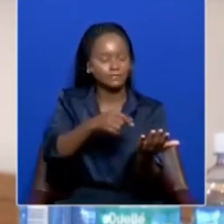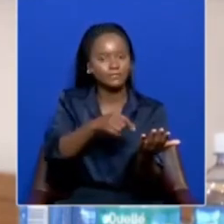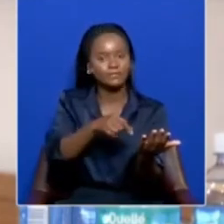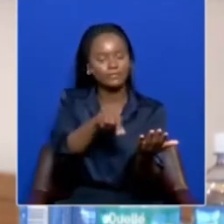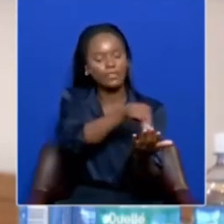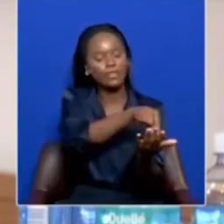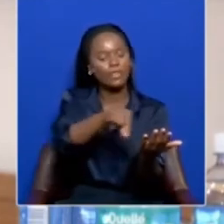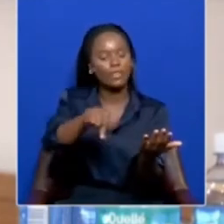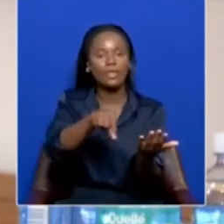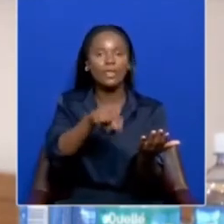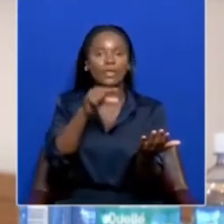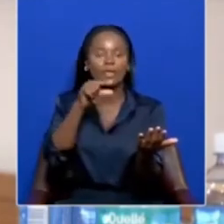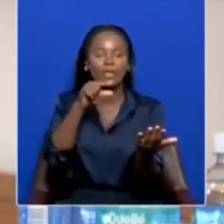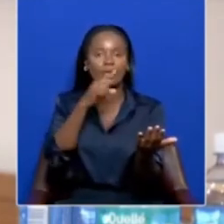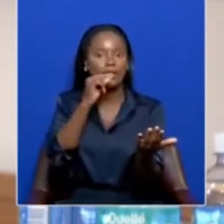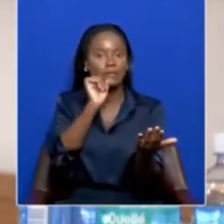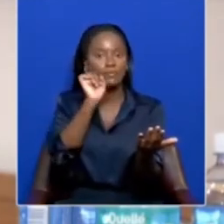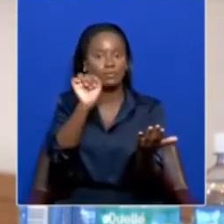you have that file?